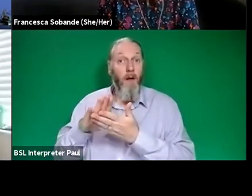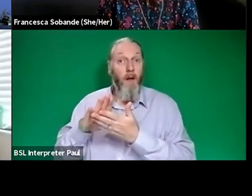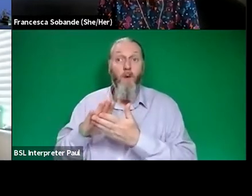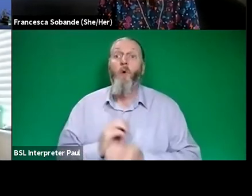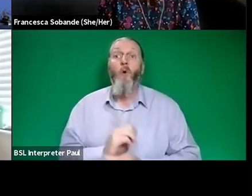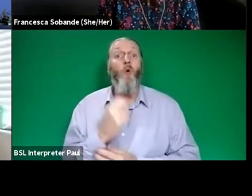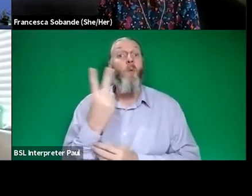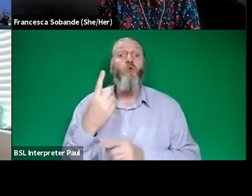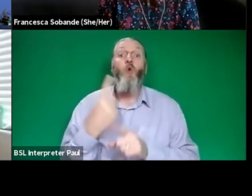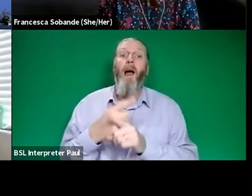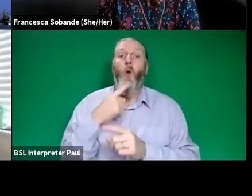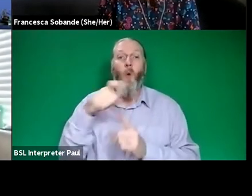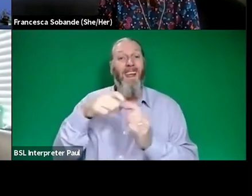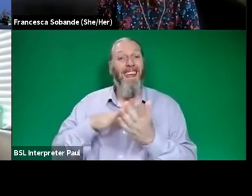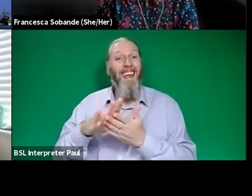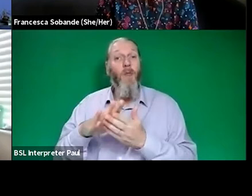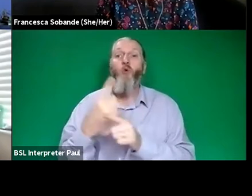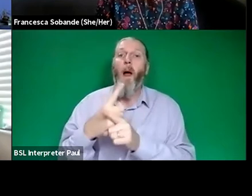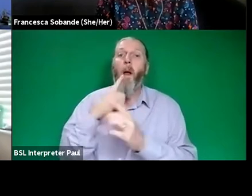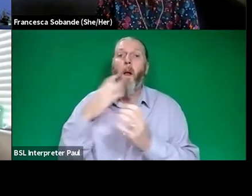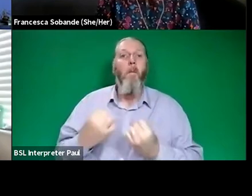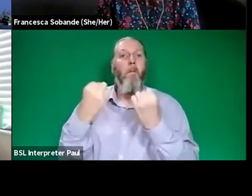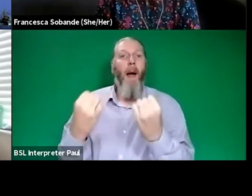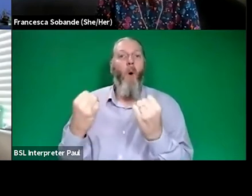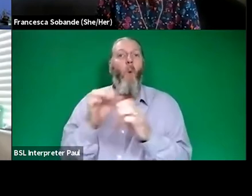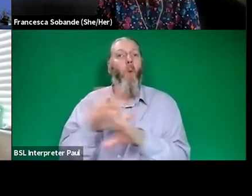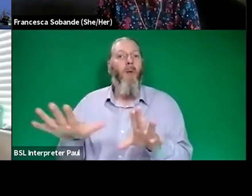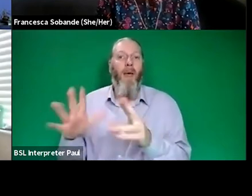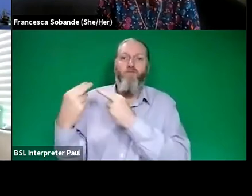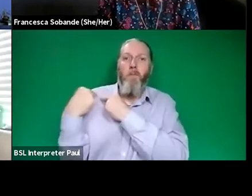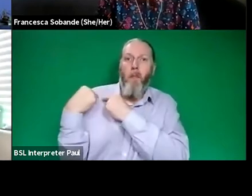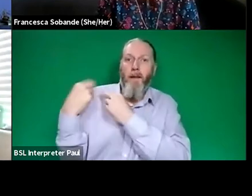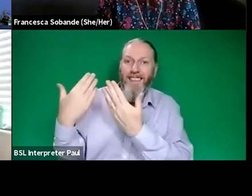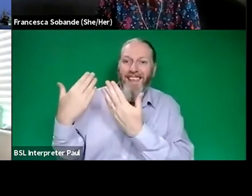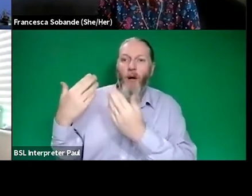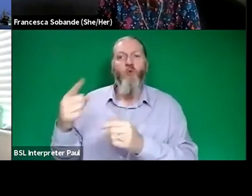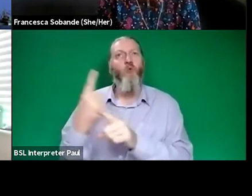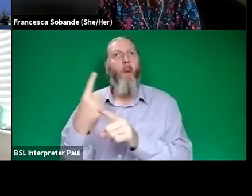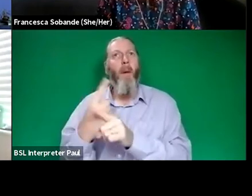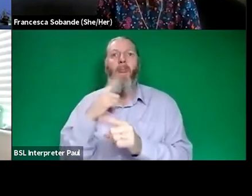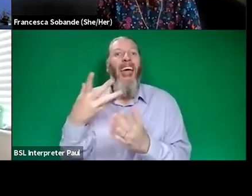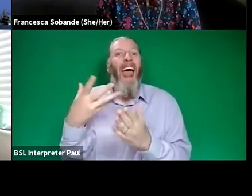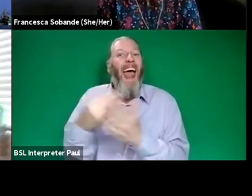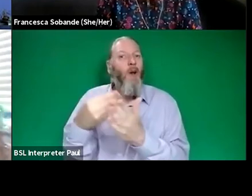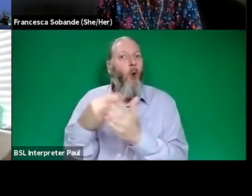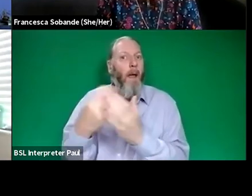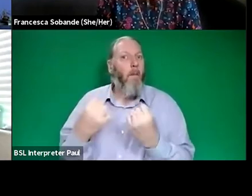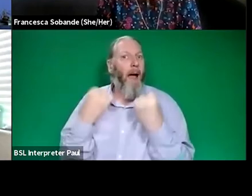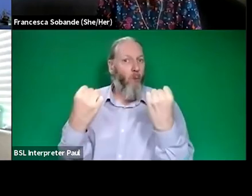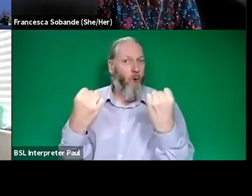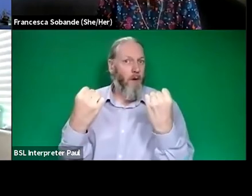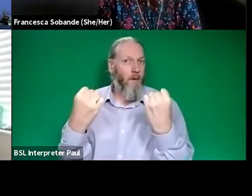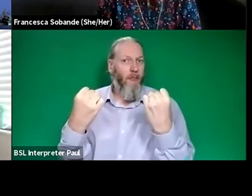has no accountability, and you were talking about acknowledgement of privilege. And just to, I guess, share one of